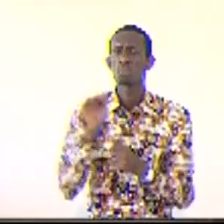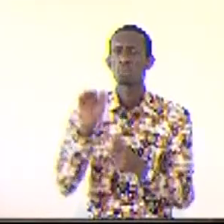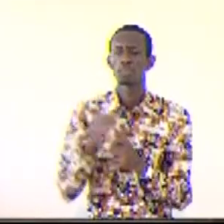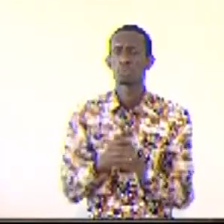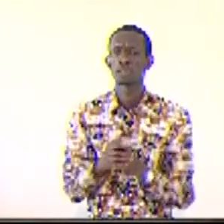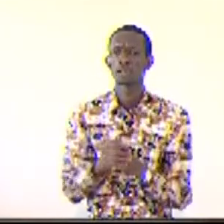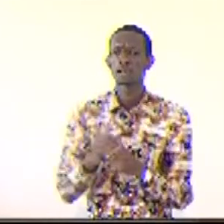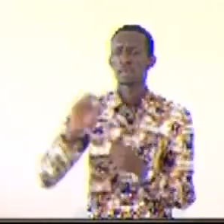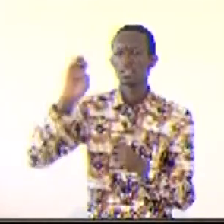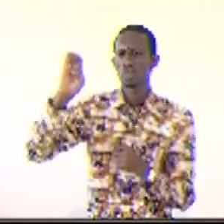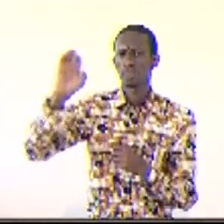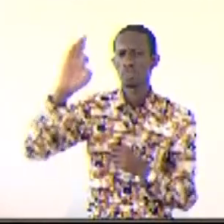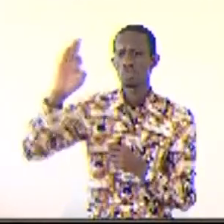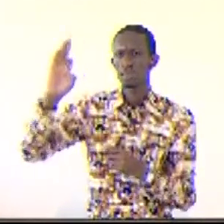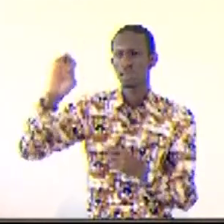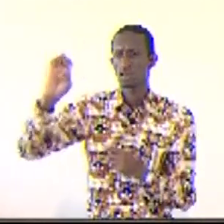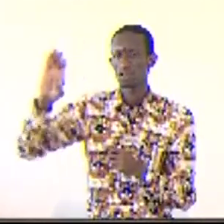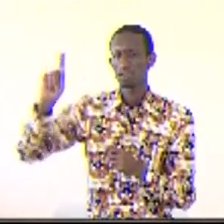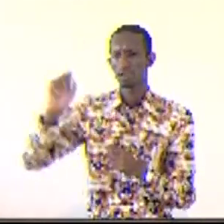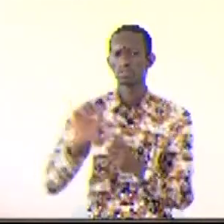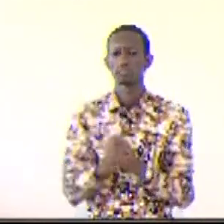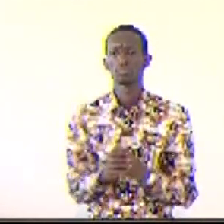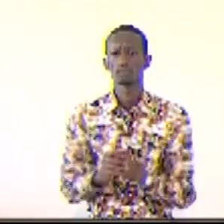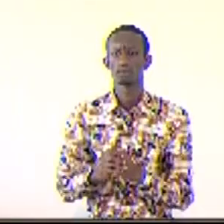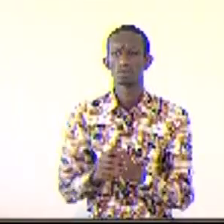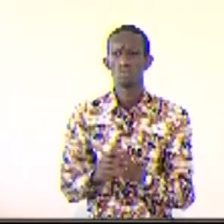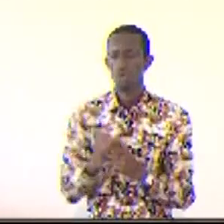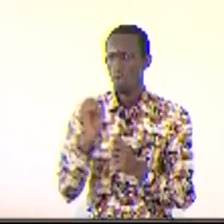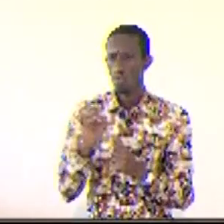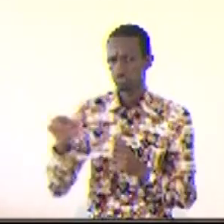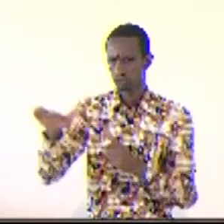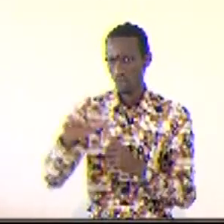area. The effect of surface area.